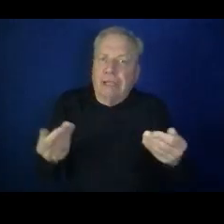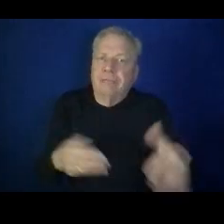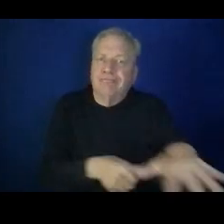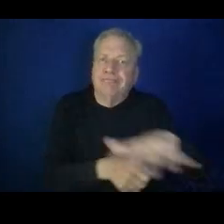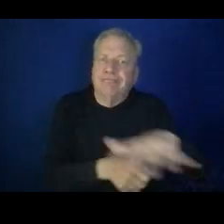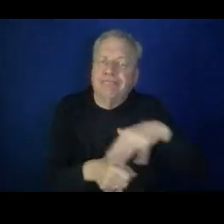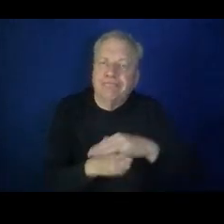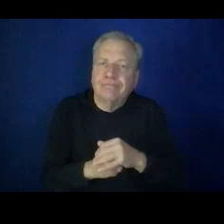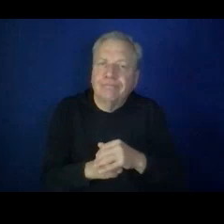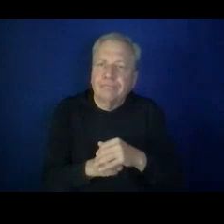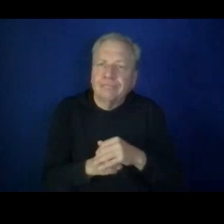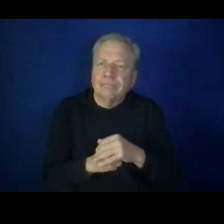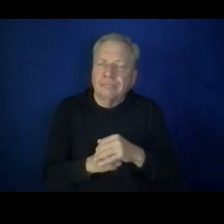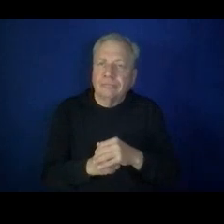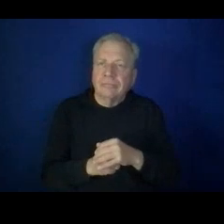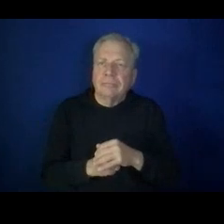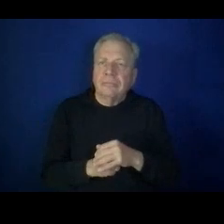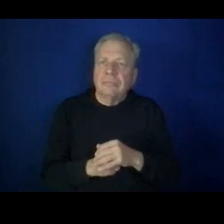Let's see.